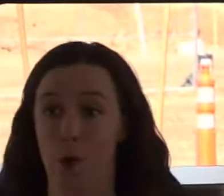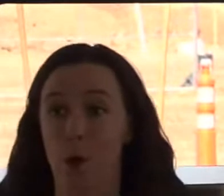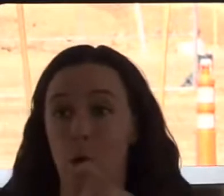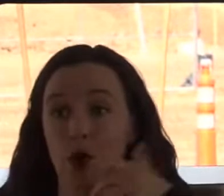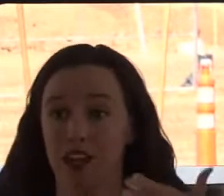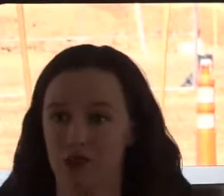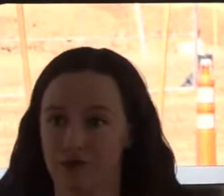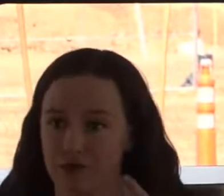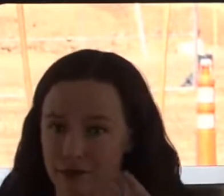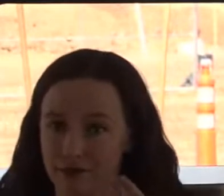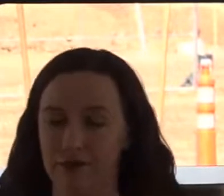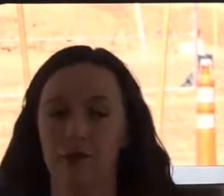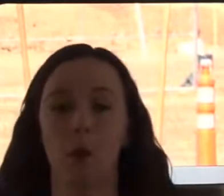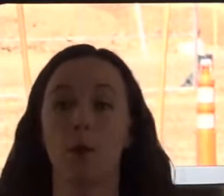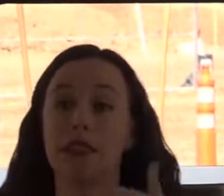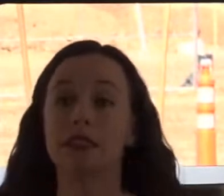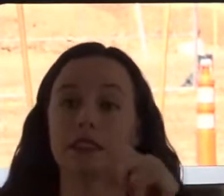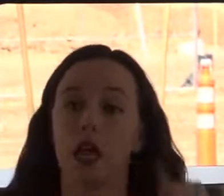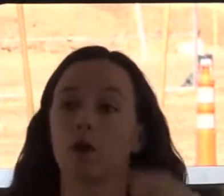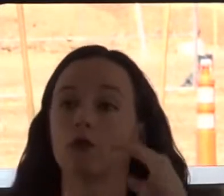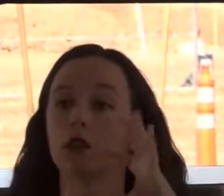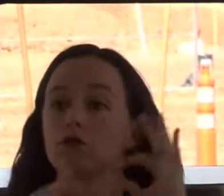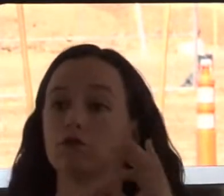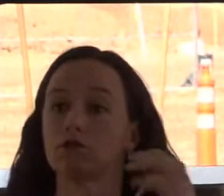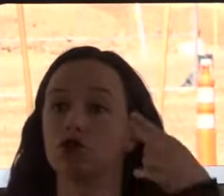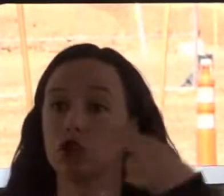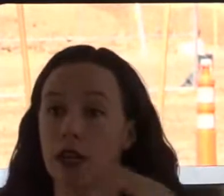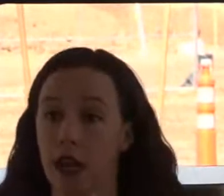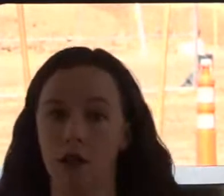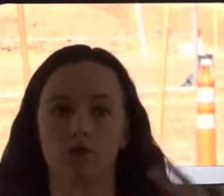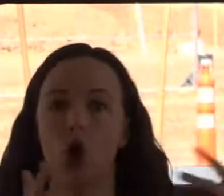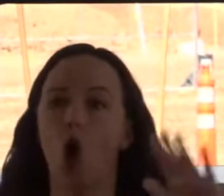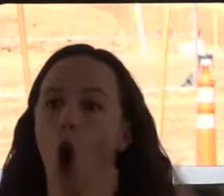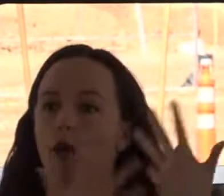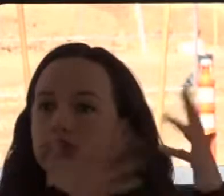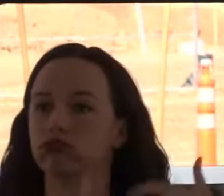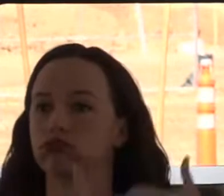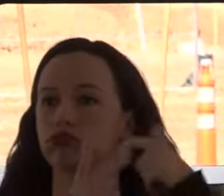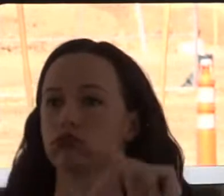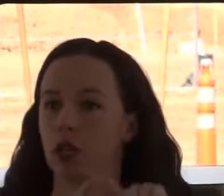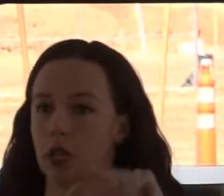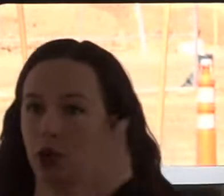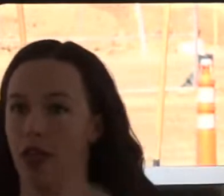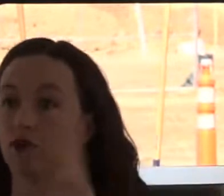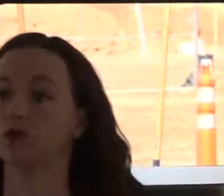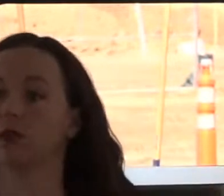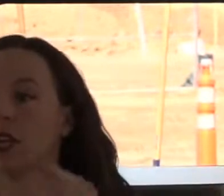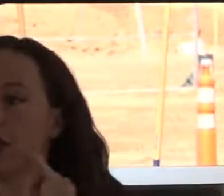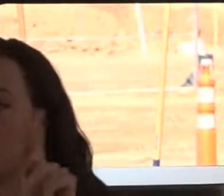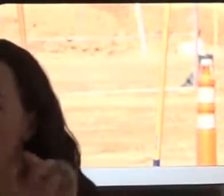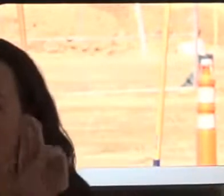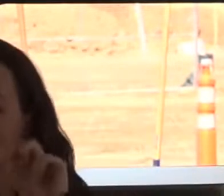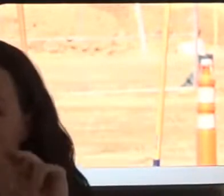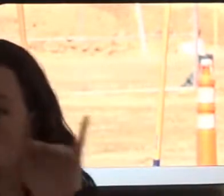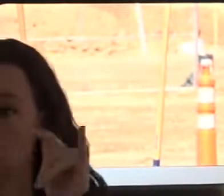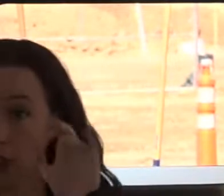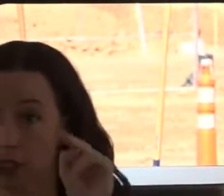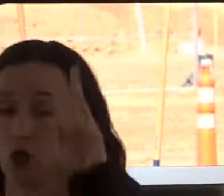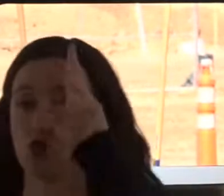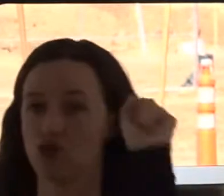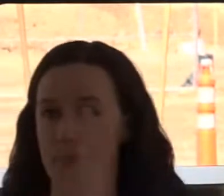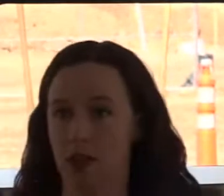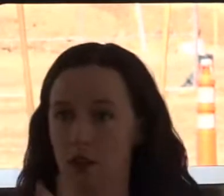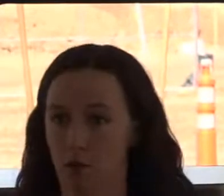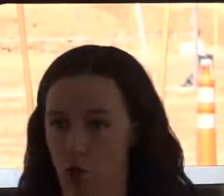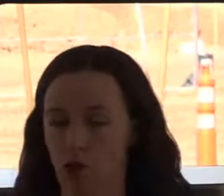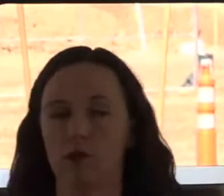this morning. Please stand when I call your name. Please hold your applause until they've all stood. Nazarene Johnson, President of the